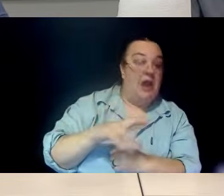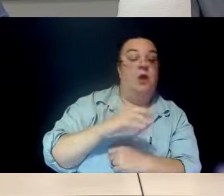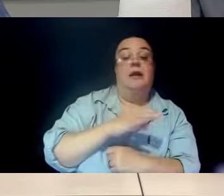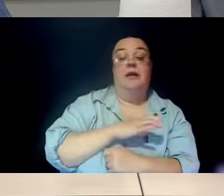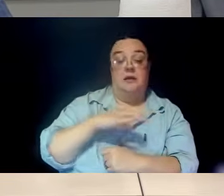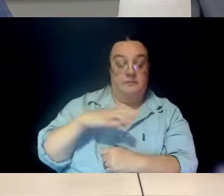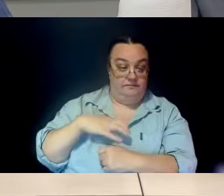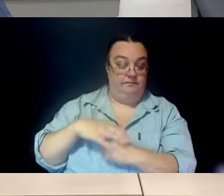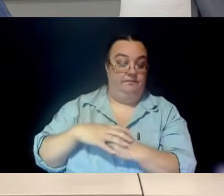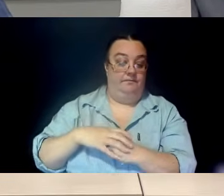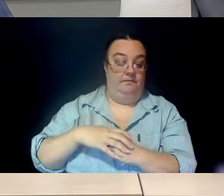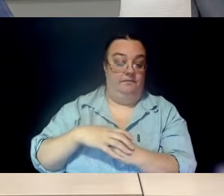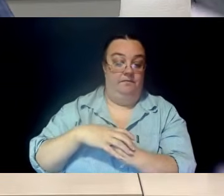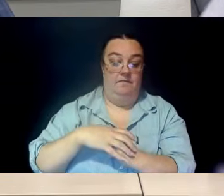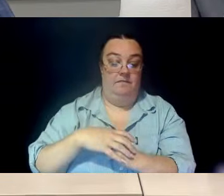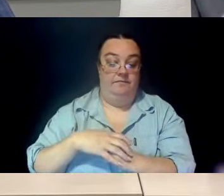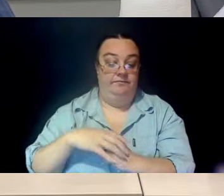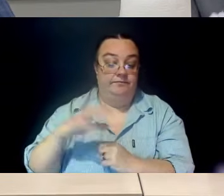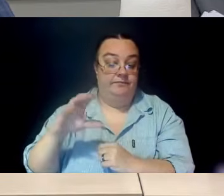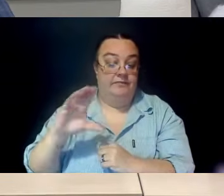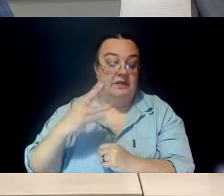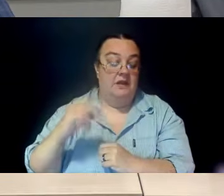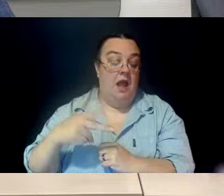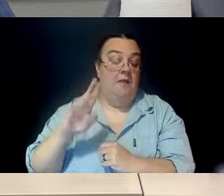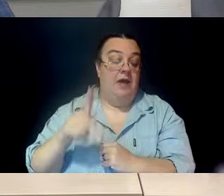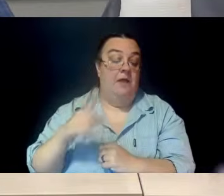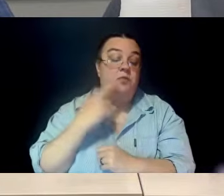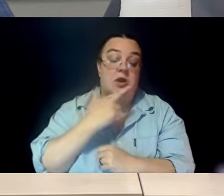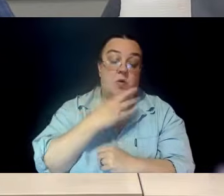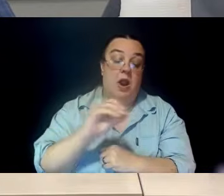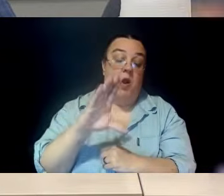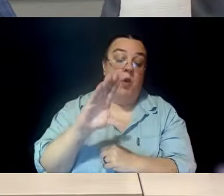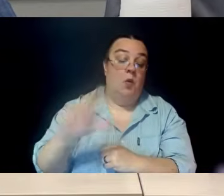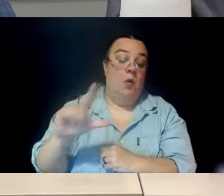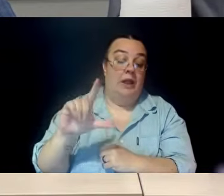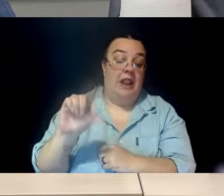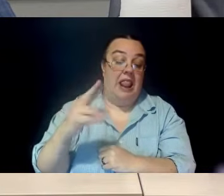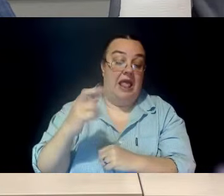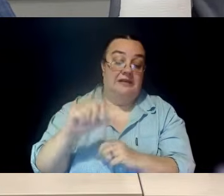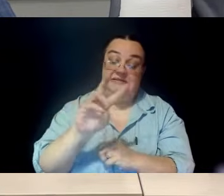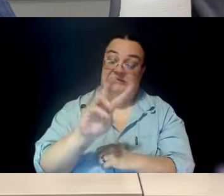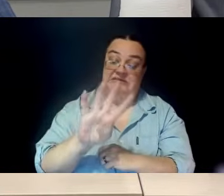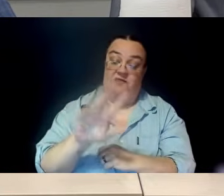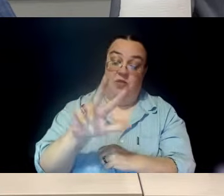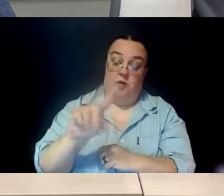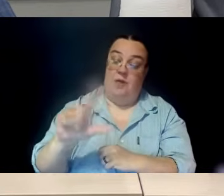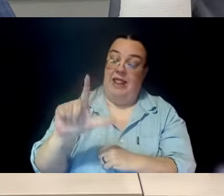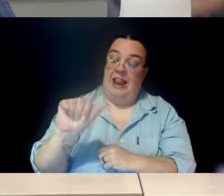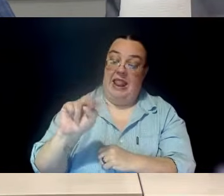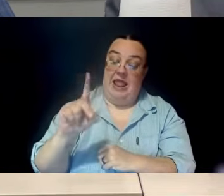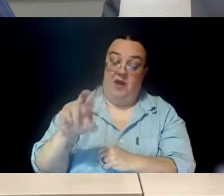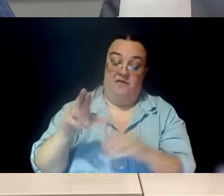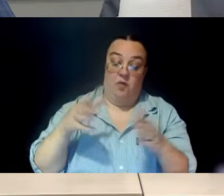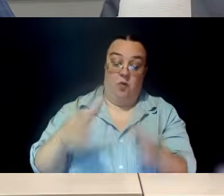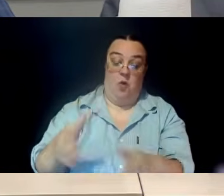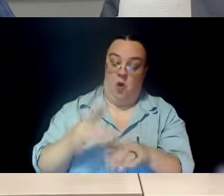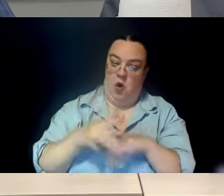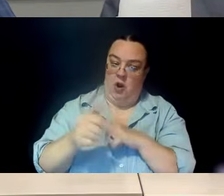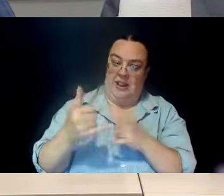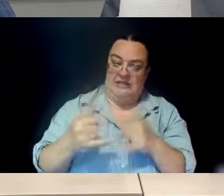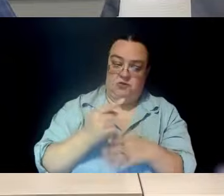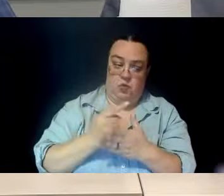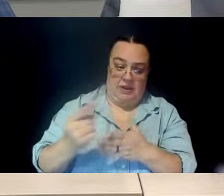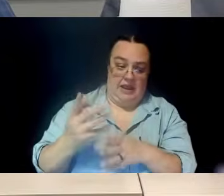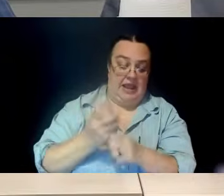Chop Up Restaurant and Cooler Lounge at 6431 Landover Road. Earlier this week, I received communication from